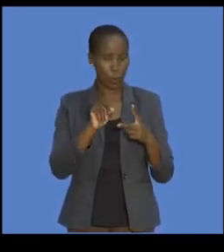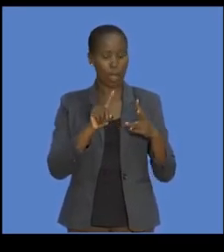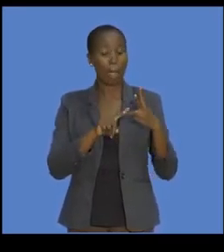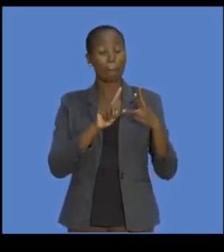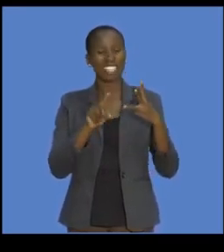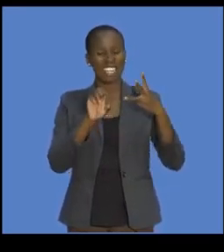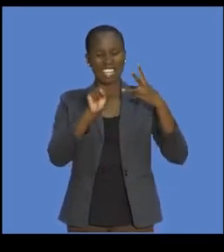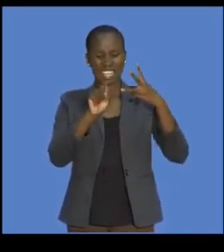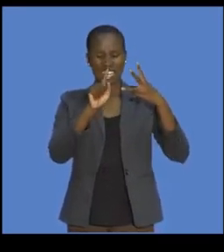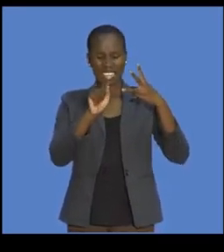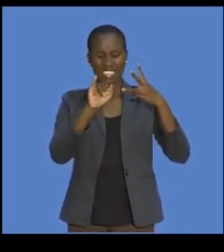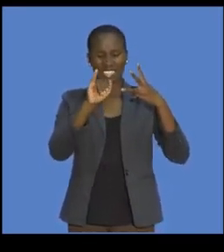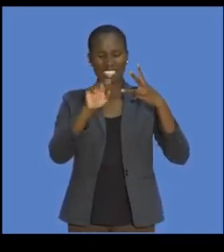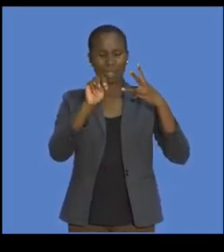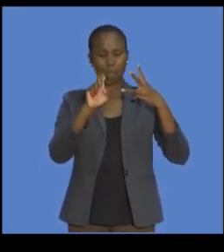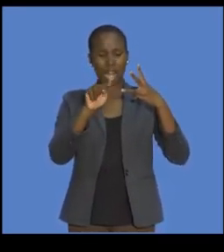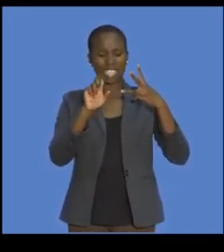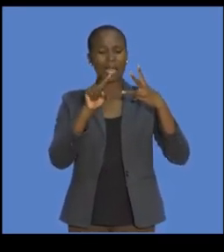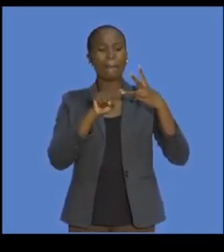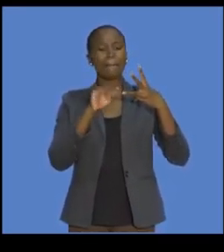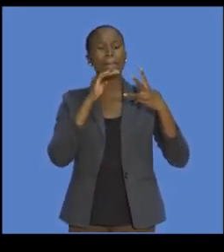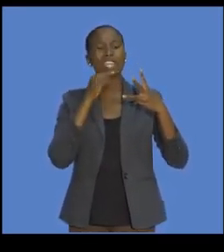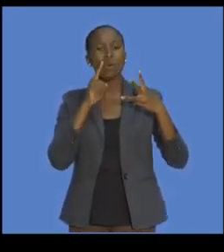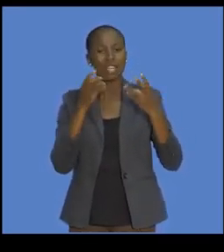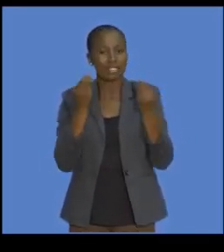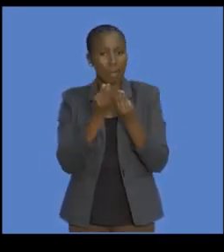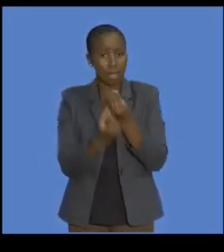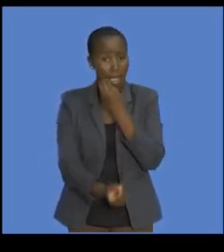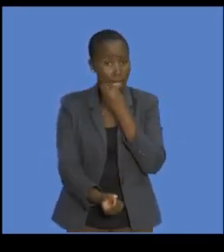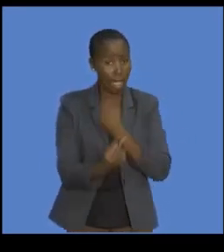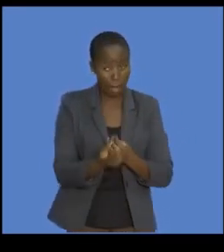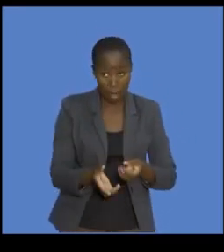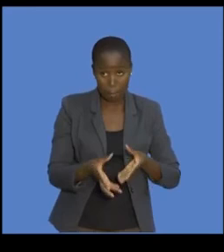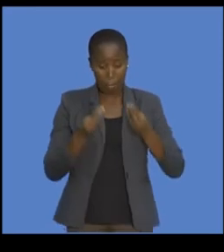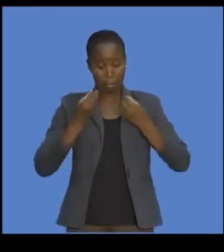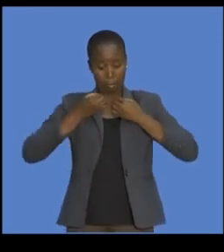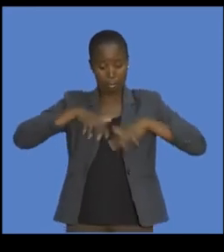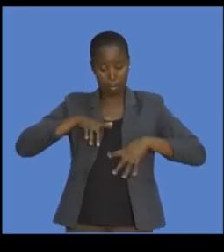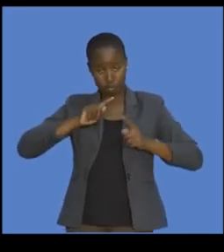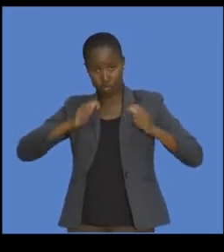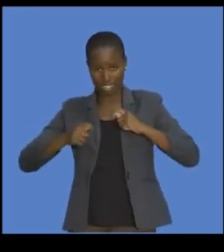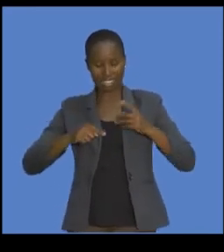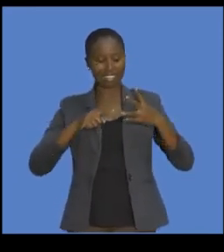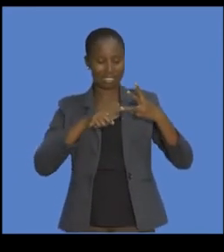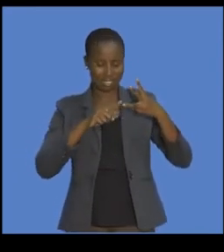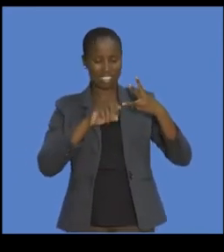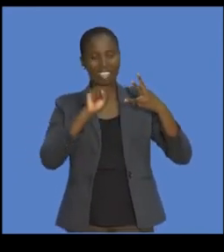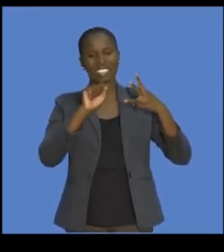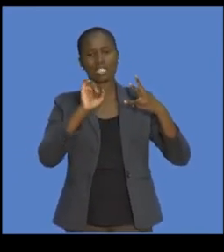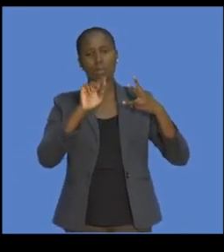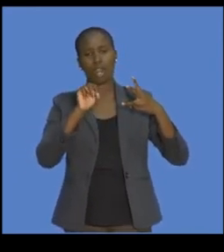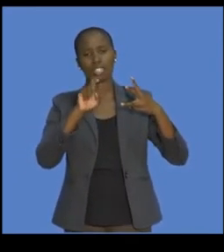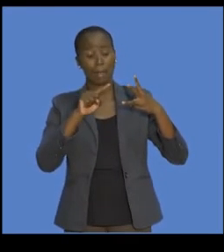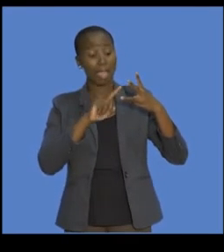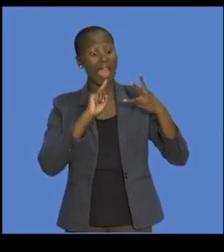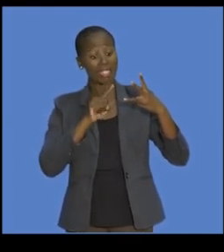what causes something to happen. It's the stimulation, and that brings about homeostasis. So the correct answer here is C.